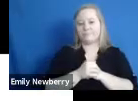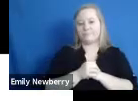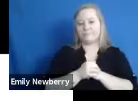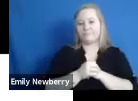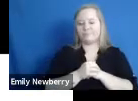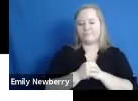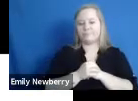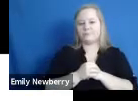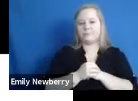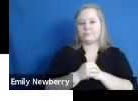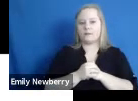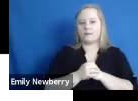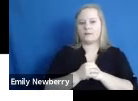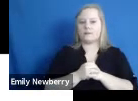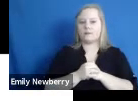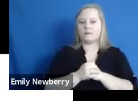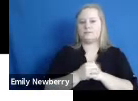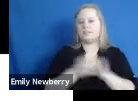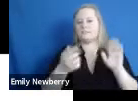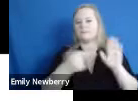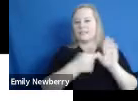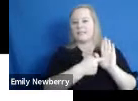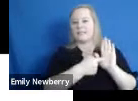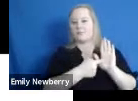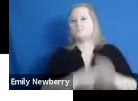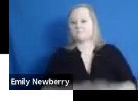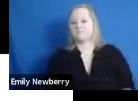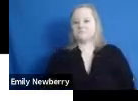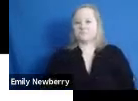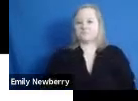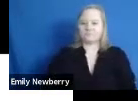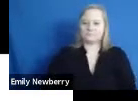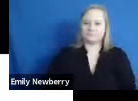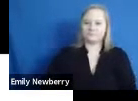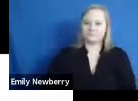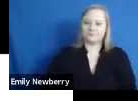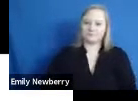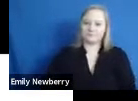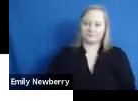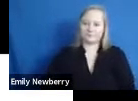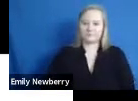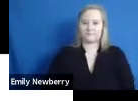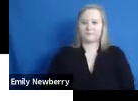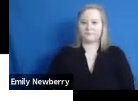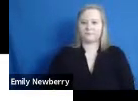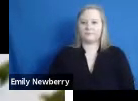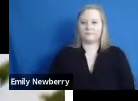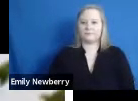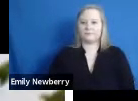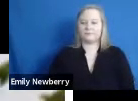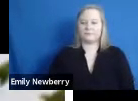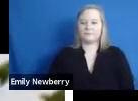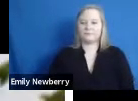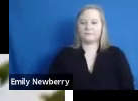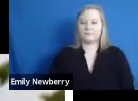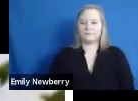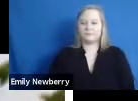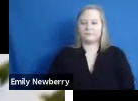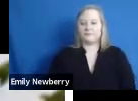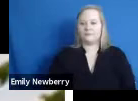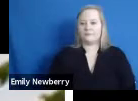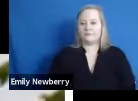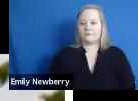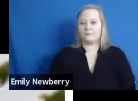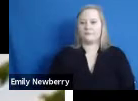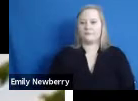but yeah, this kind of an example of what we do also here at the Science Center Farmington. We've